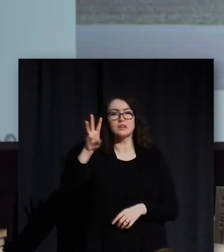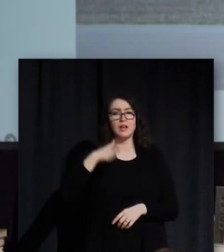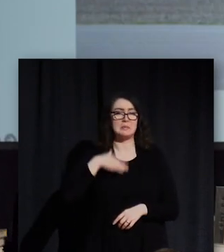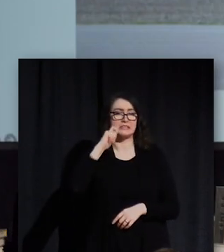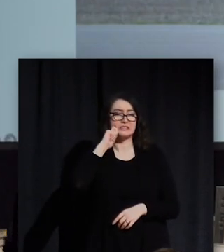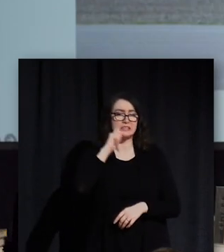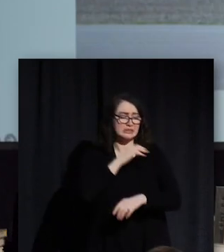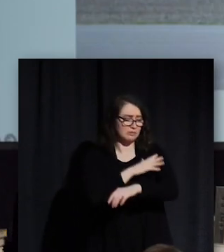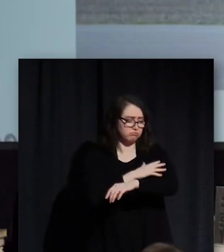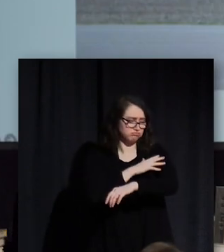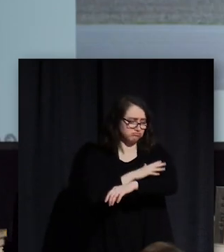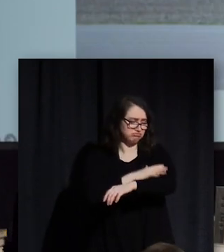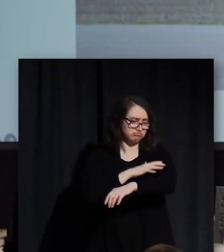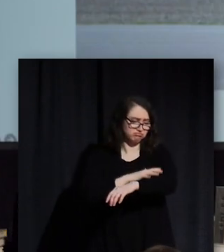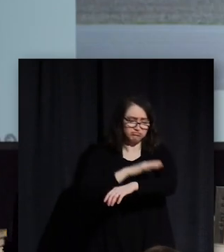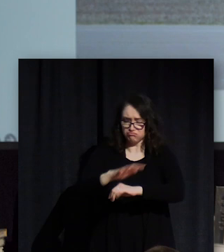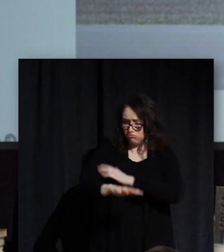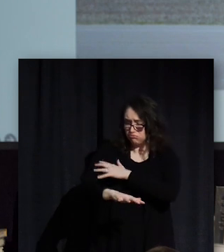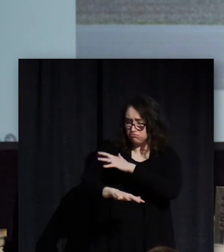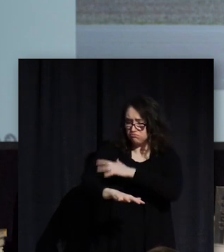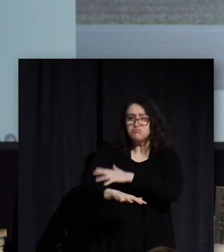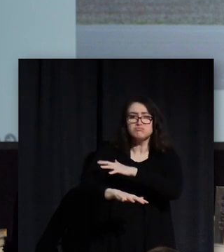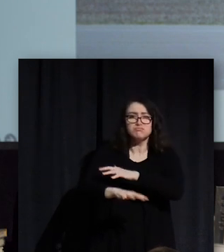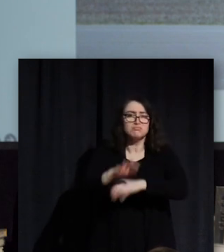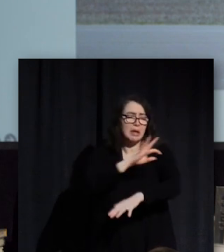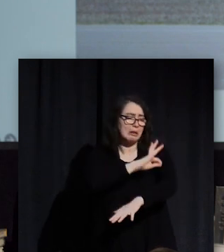skin has burnt and peeled off twice.